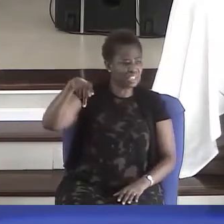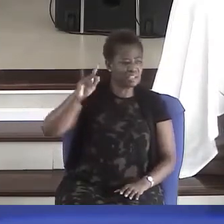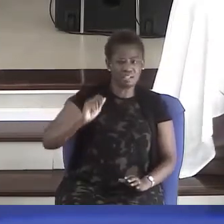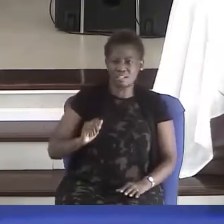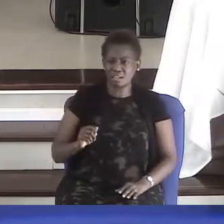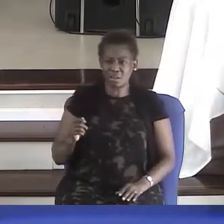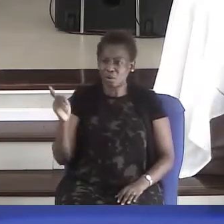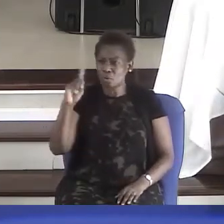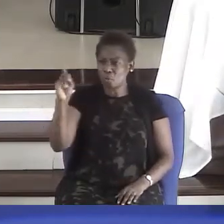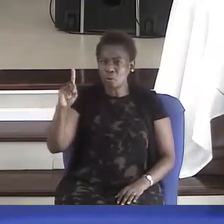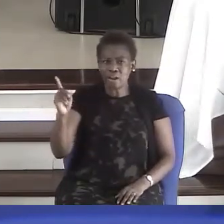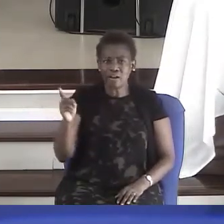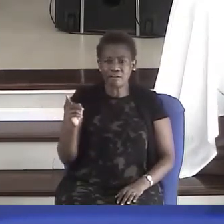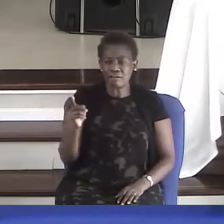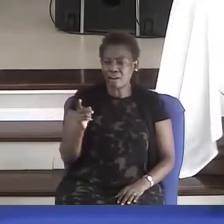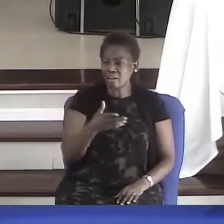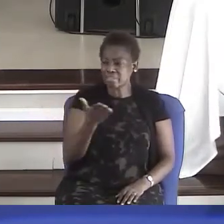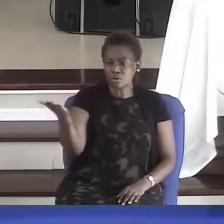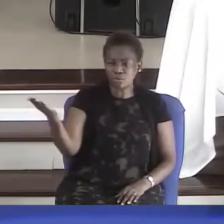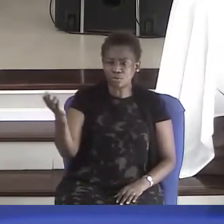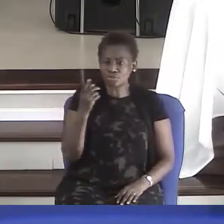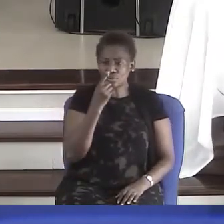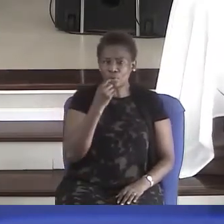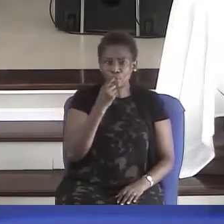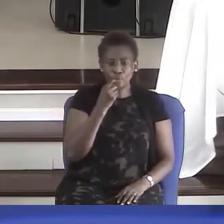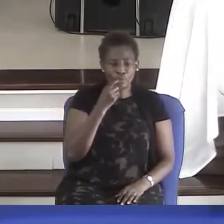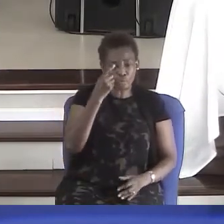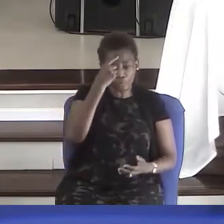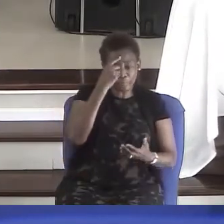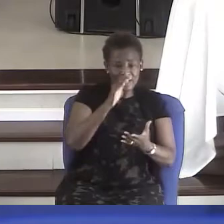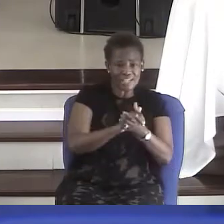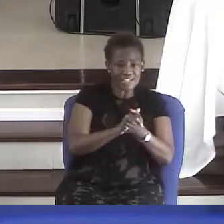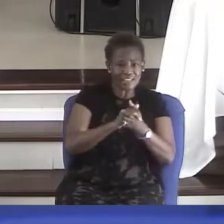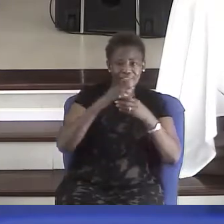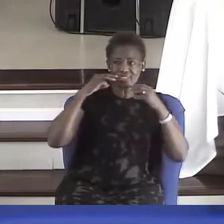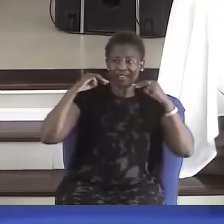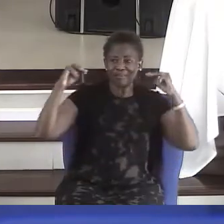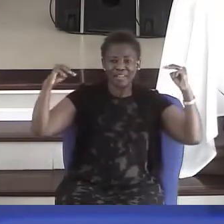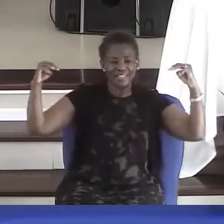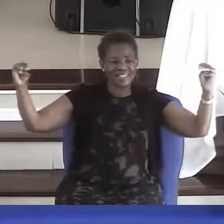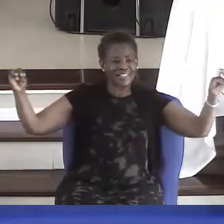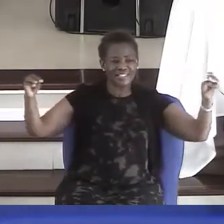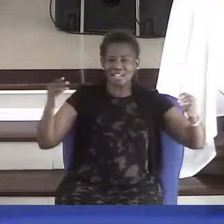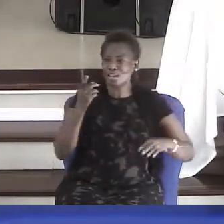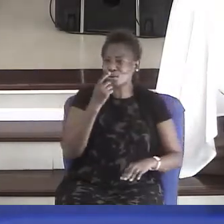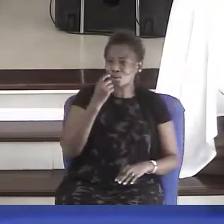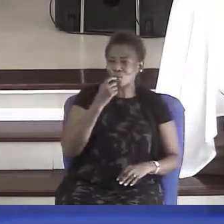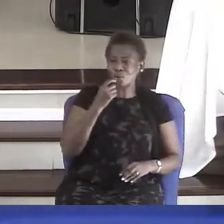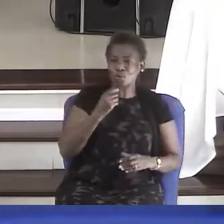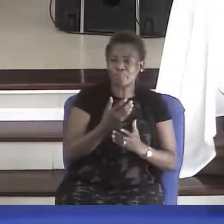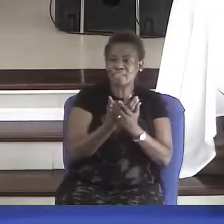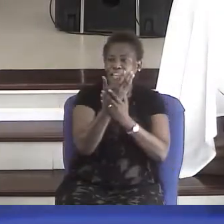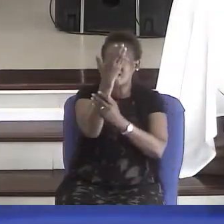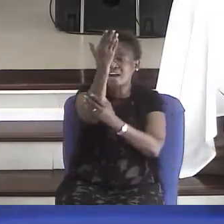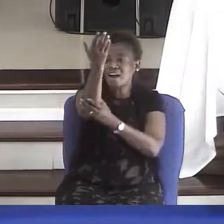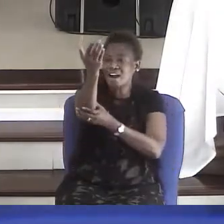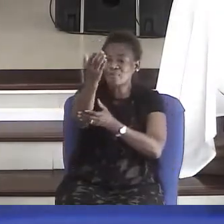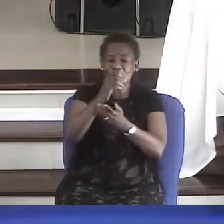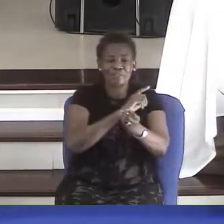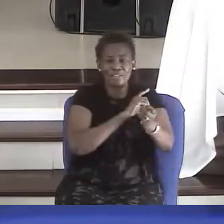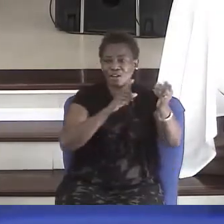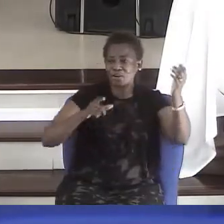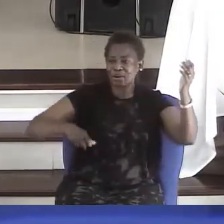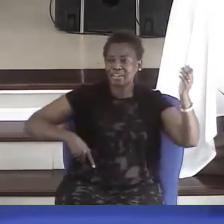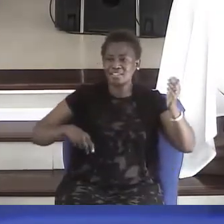are those to whom the arm of the Lord has been revealed? The story is, my brothers